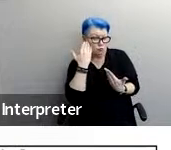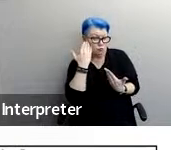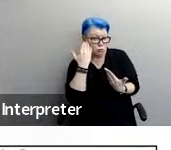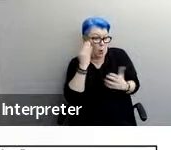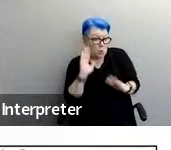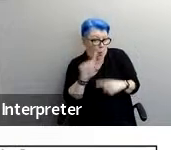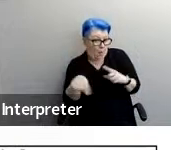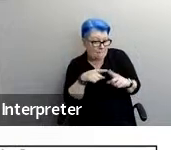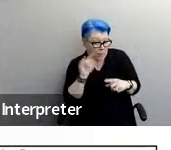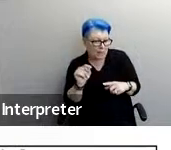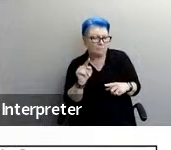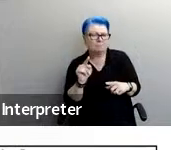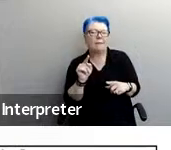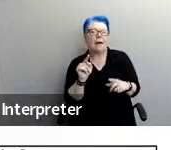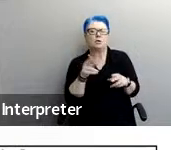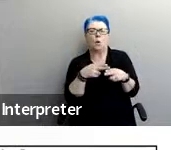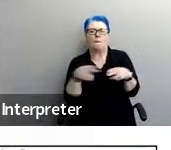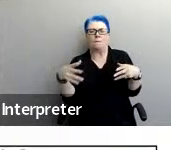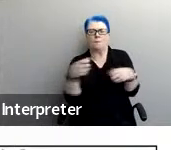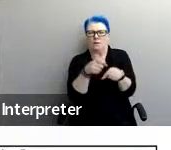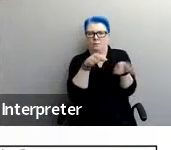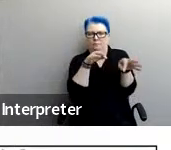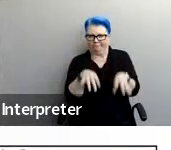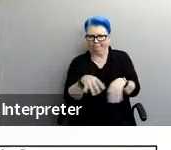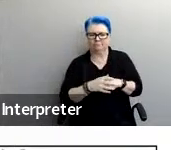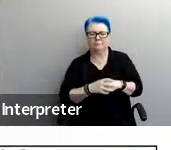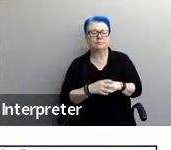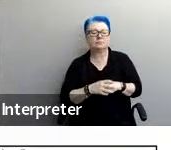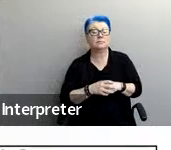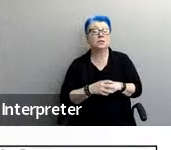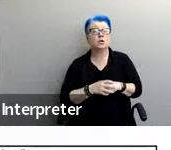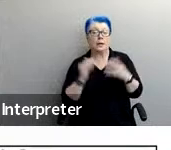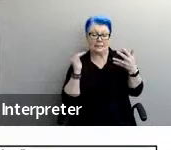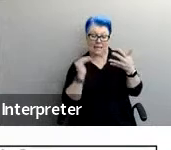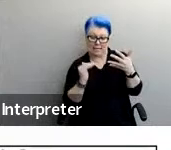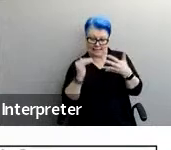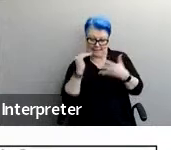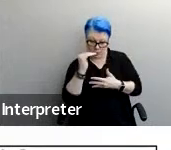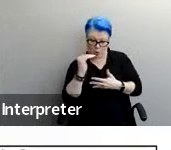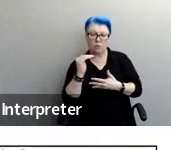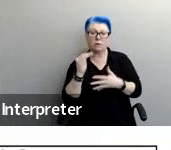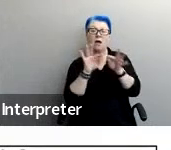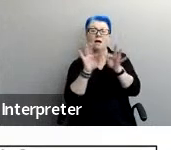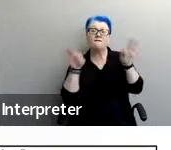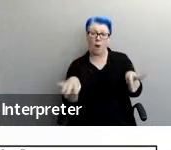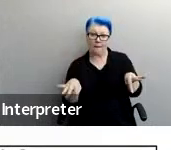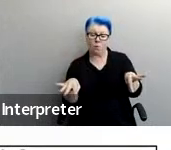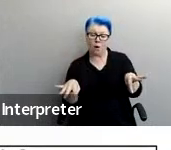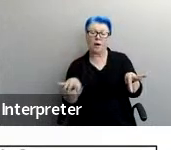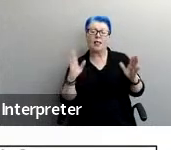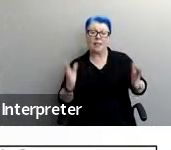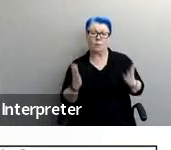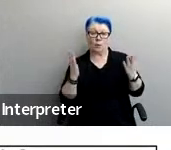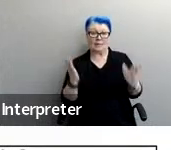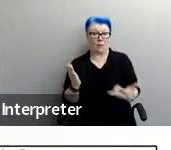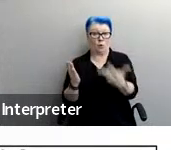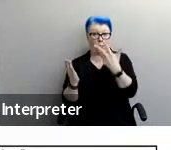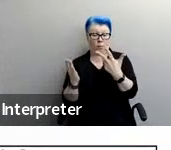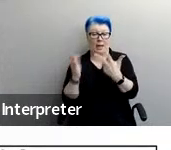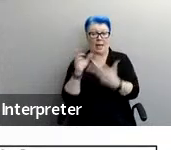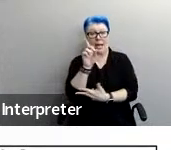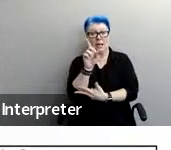has slipped your mind, I'll just give you a brief overview. So it is a tiered framework that brings together 3 domains. That's